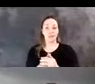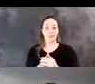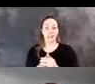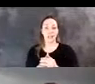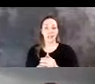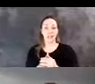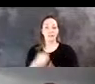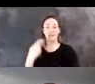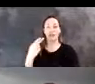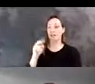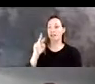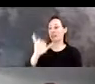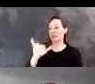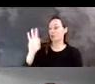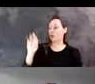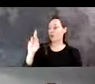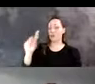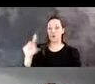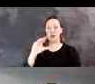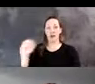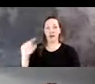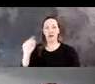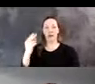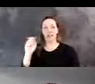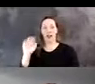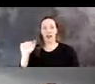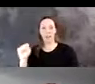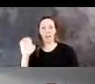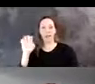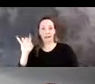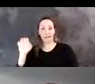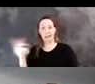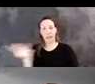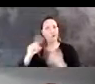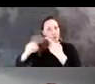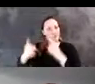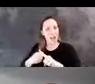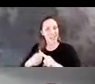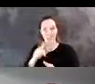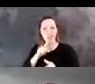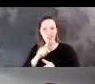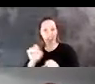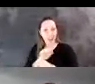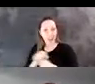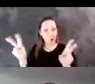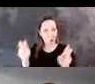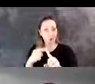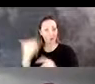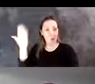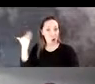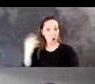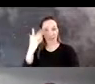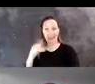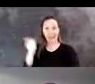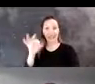And Henry Ford and Thomas Edison were actually friends. And these are real quotes from them in the early 1900s. And they really thought that